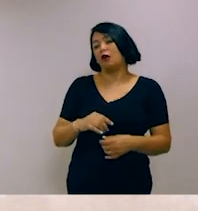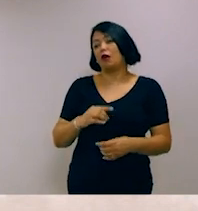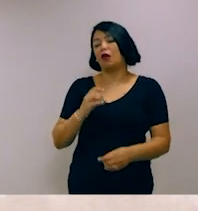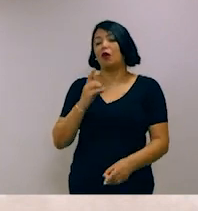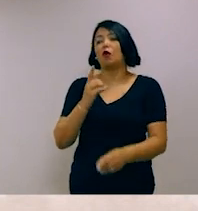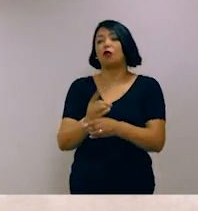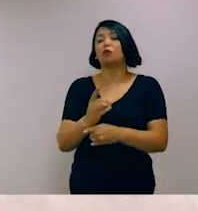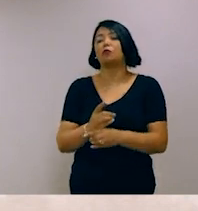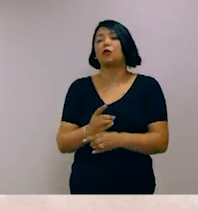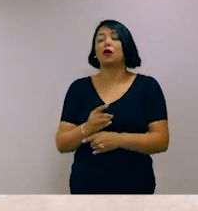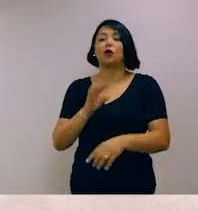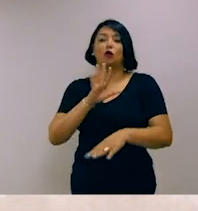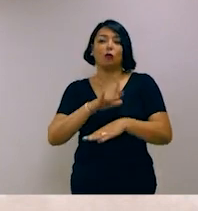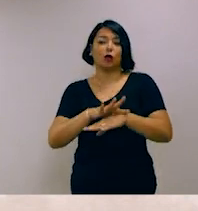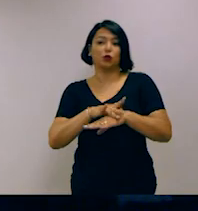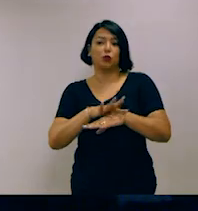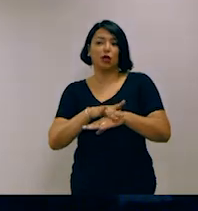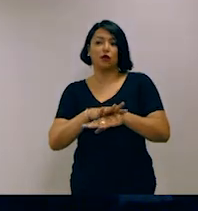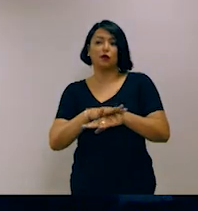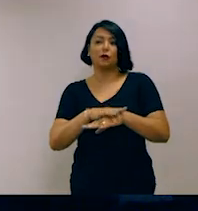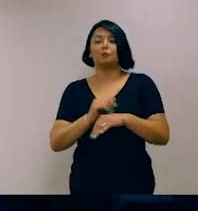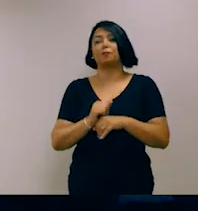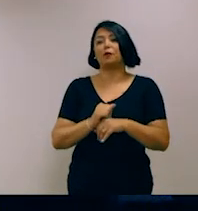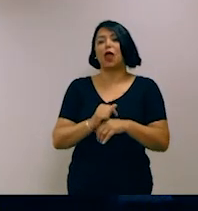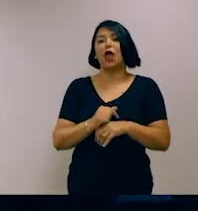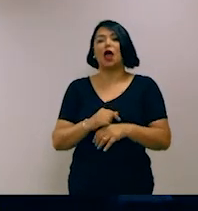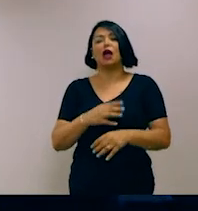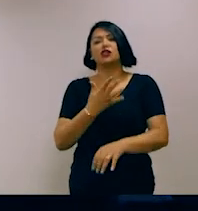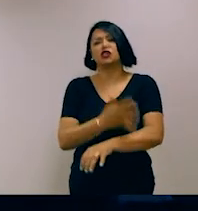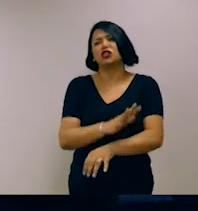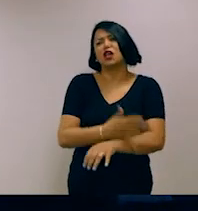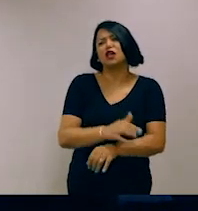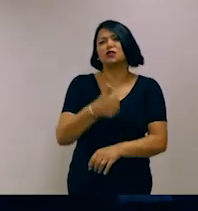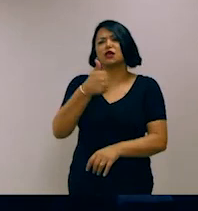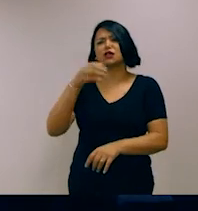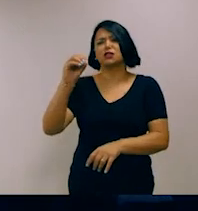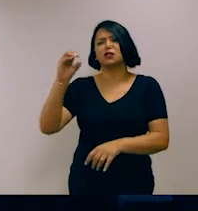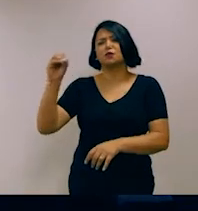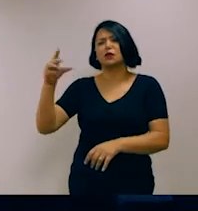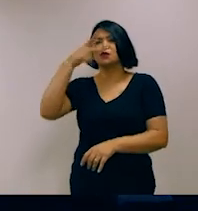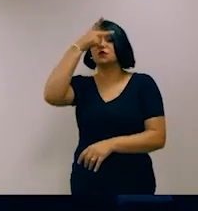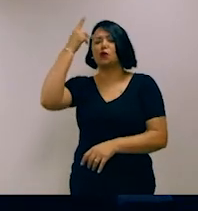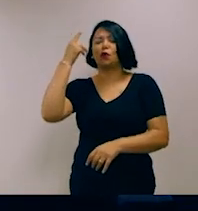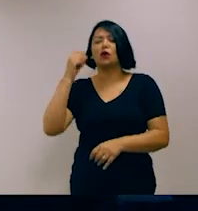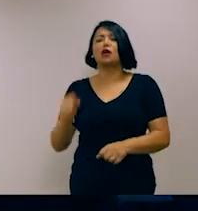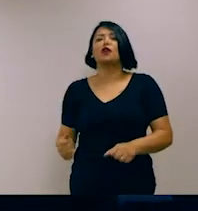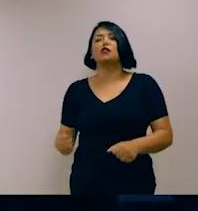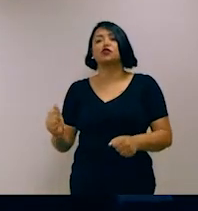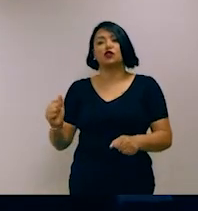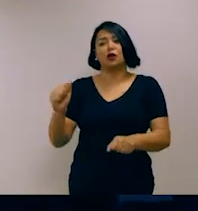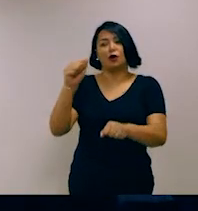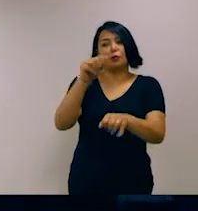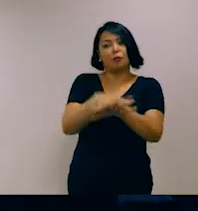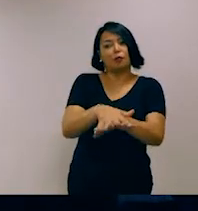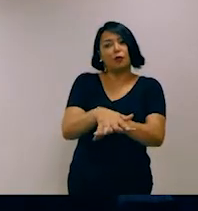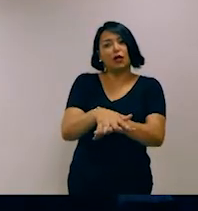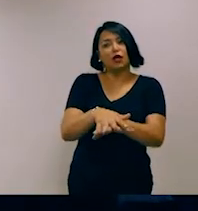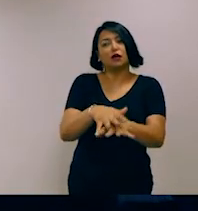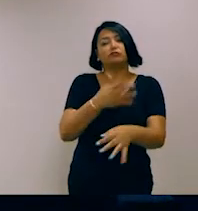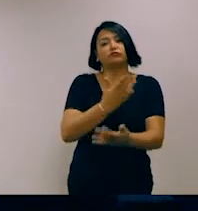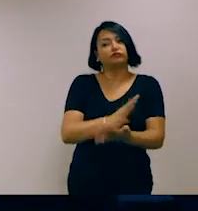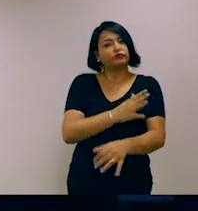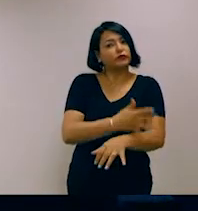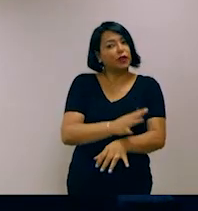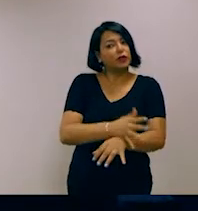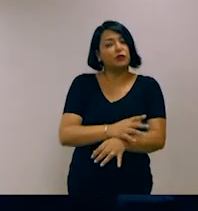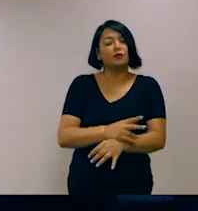disease. And then we tested 100 individuals. So among these 100 individuals,